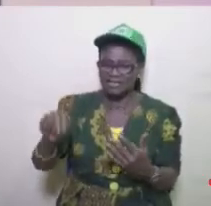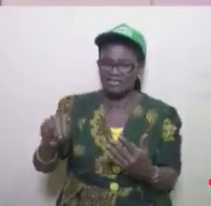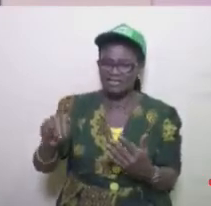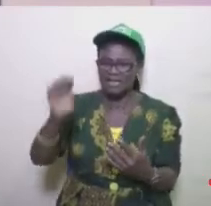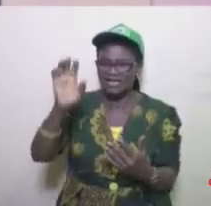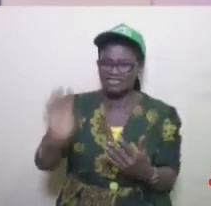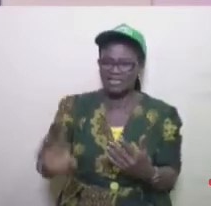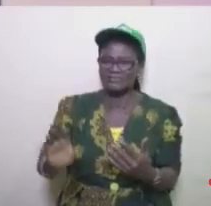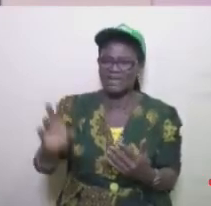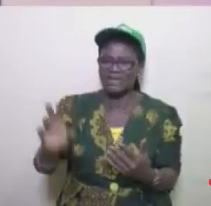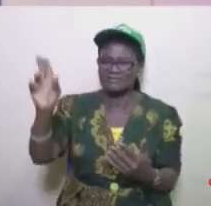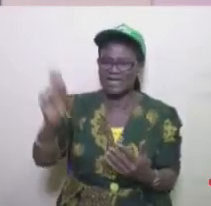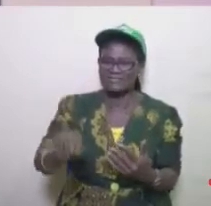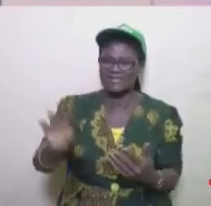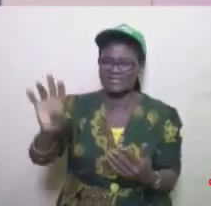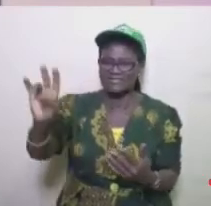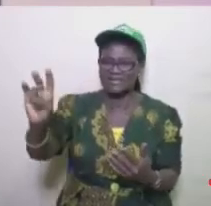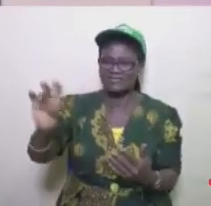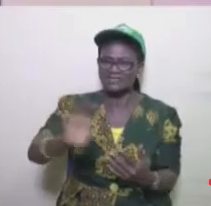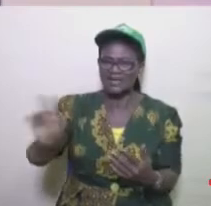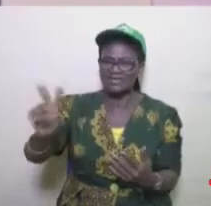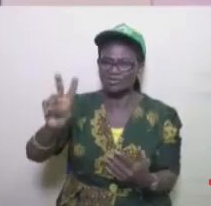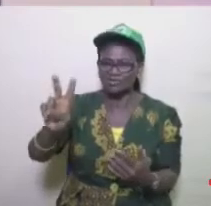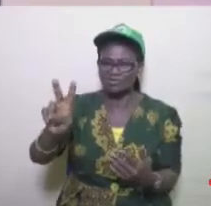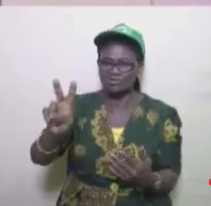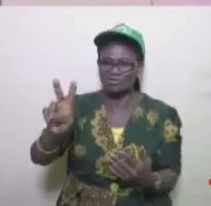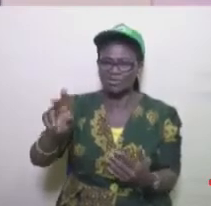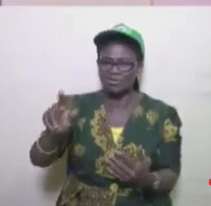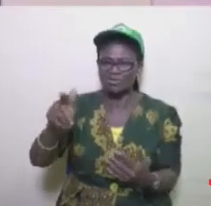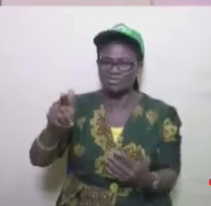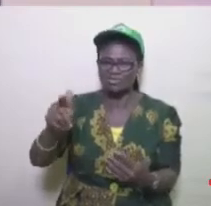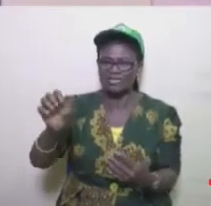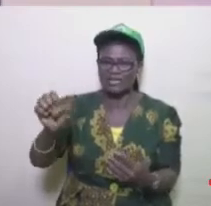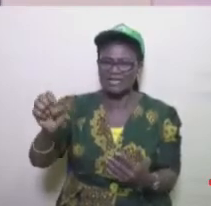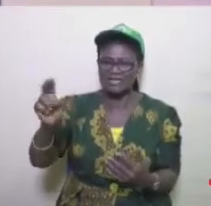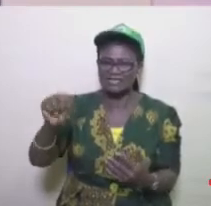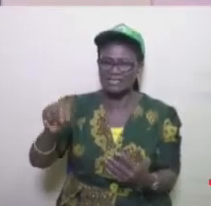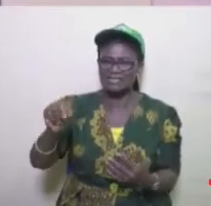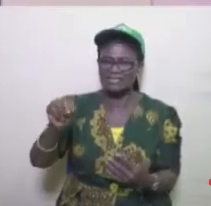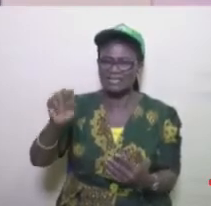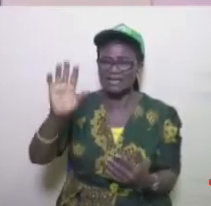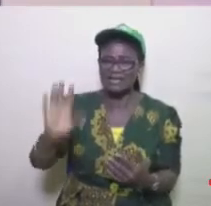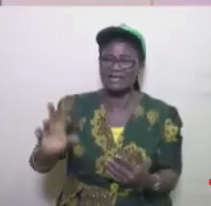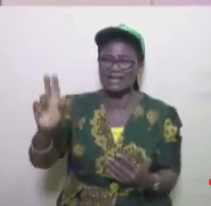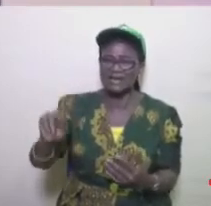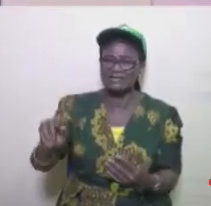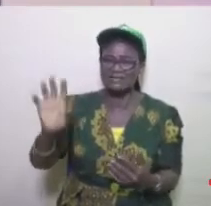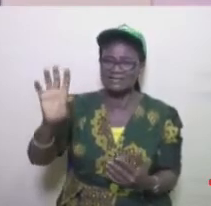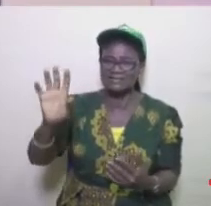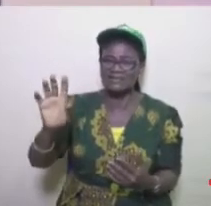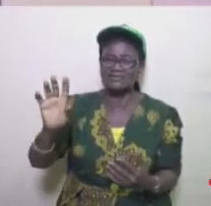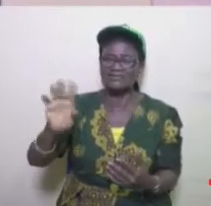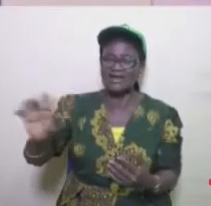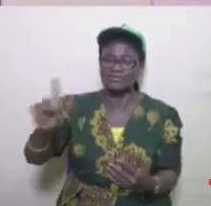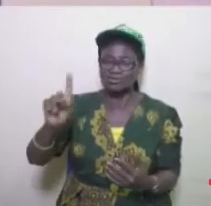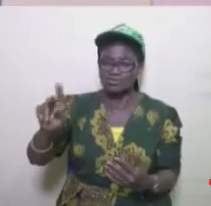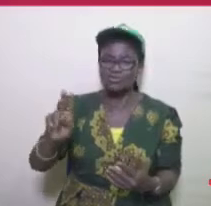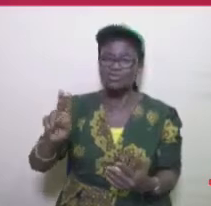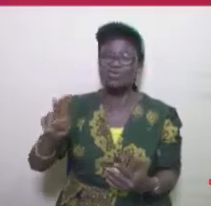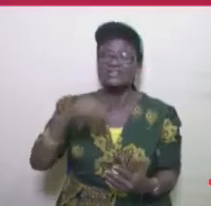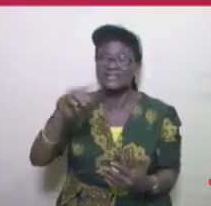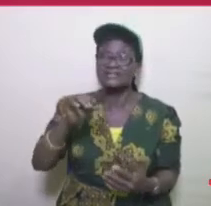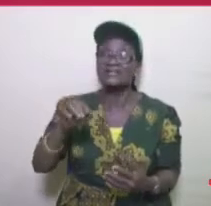Genesis chapter 37, verse 2, Genesis 37, verse 2 said, "These are the generation of